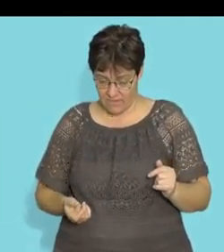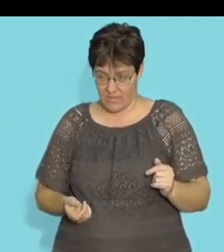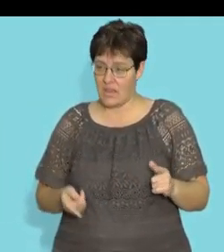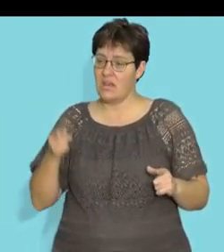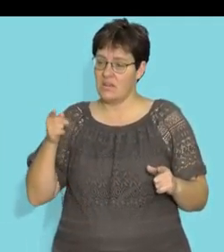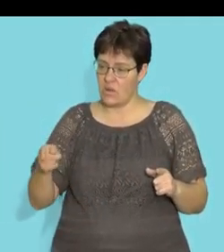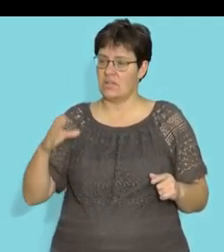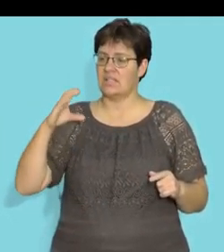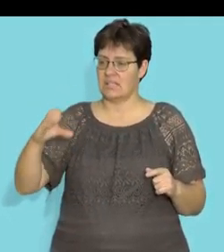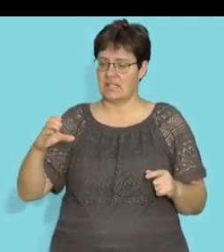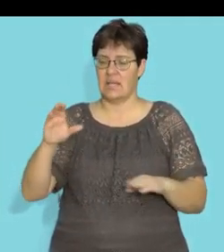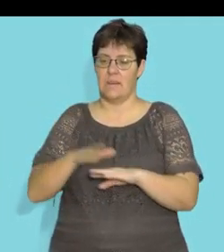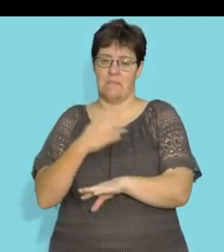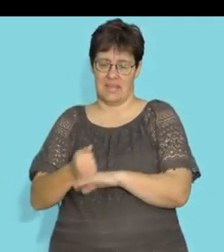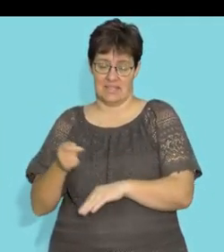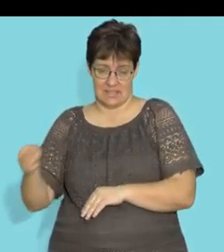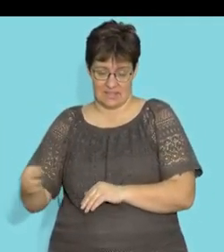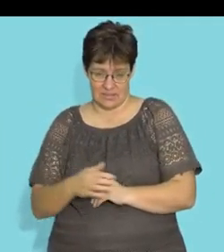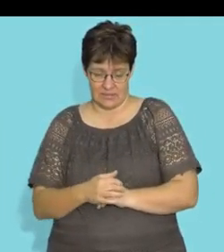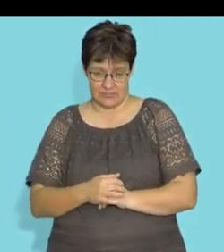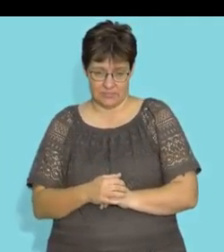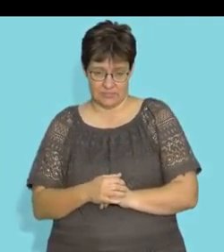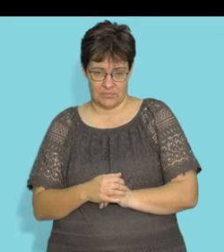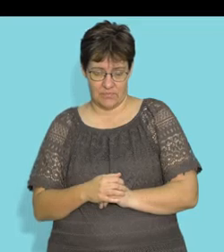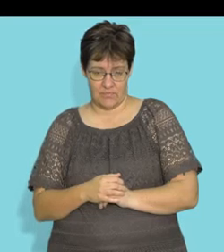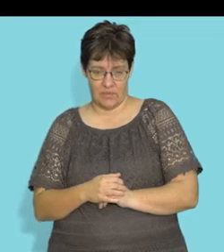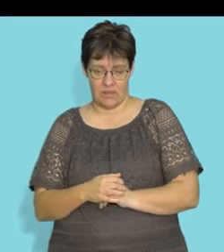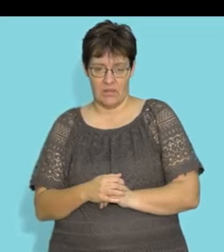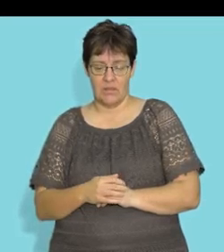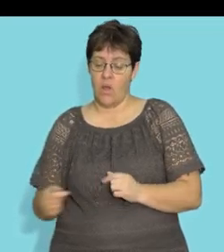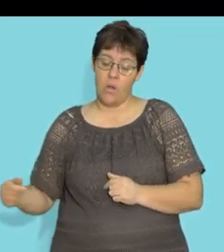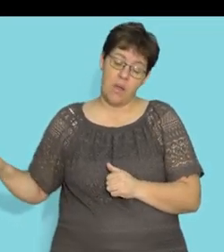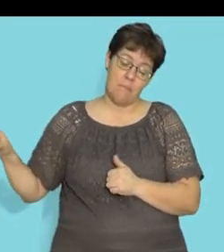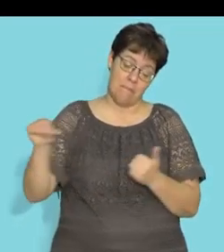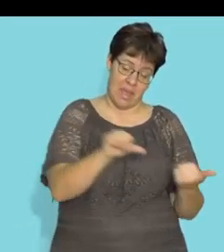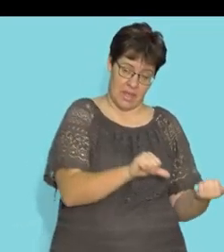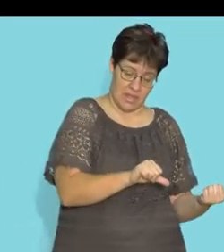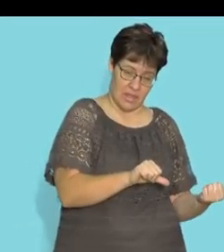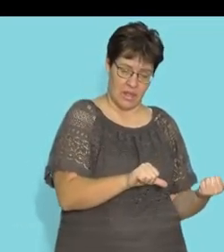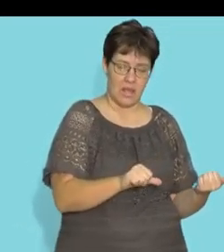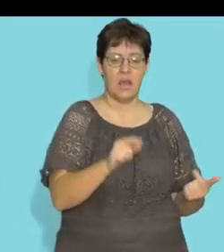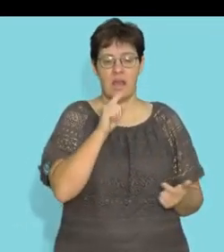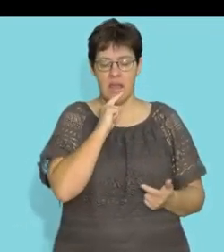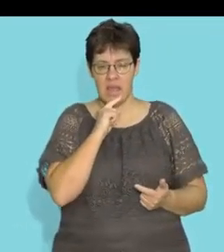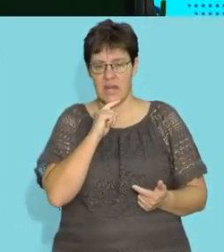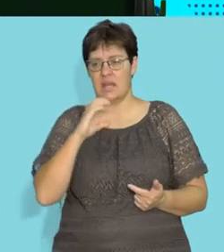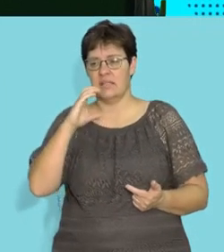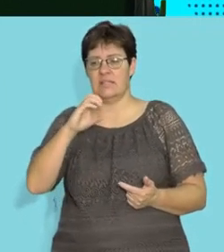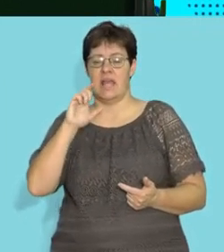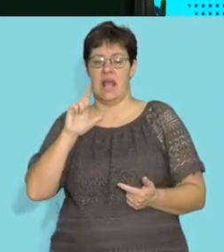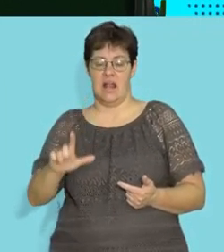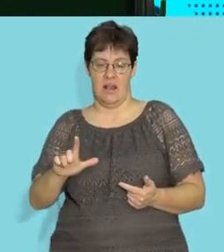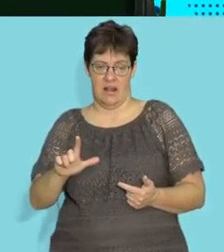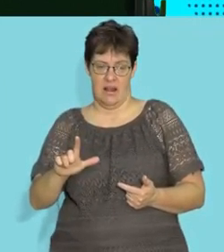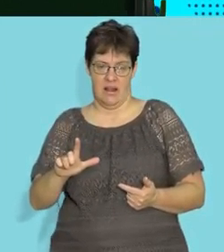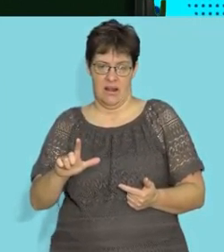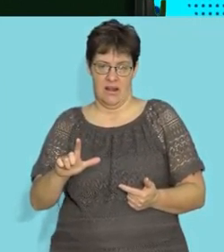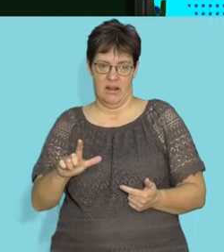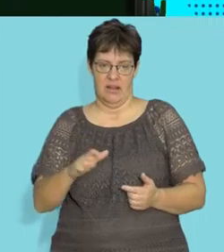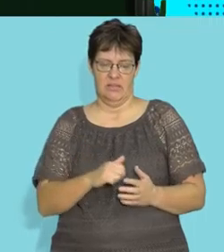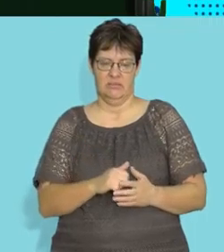hydrogen ion, it actually has one hydrogen ion less than before. So that